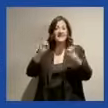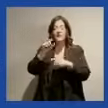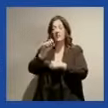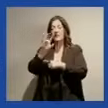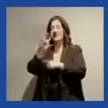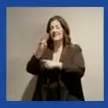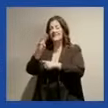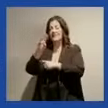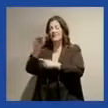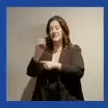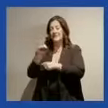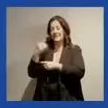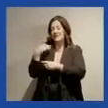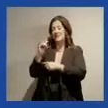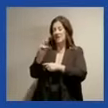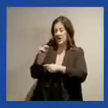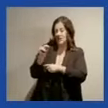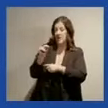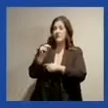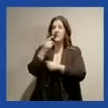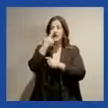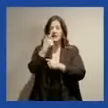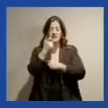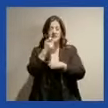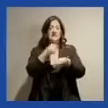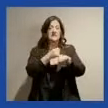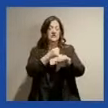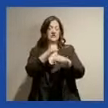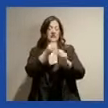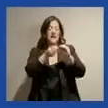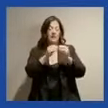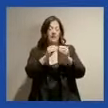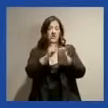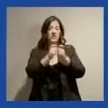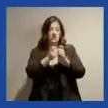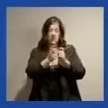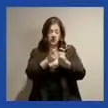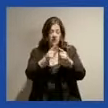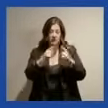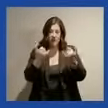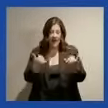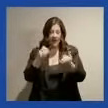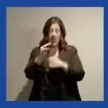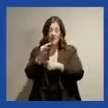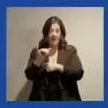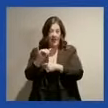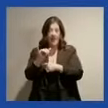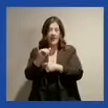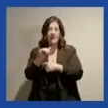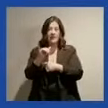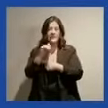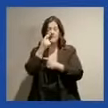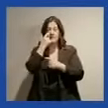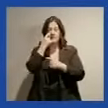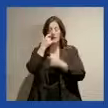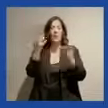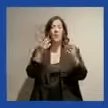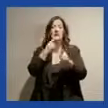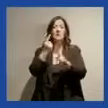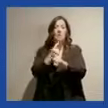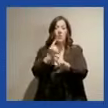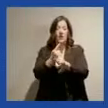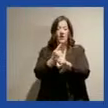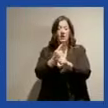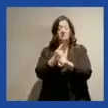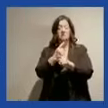January. Interestingly, because I don't know how else to, I think it's a word that is appropriate in this case, it